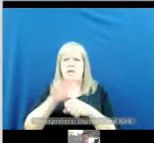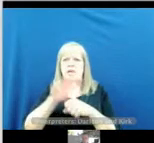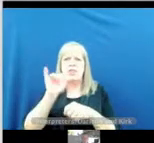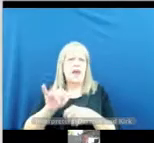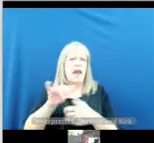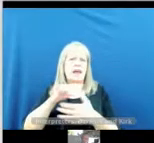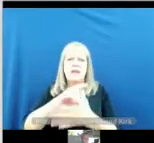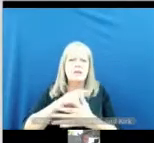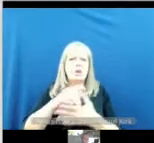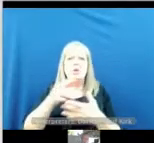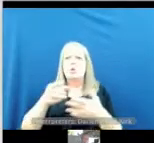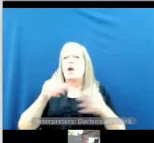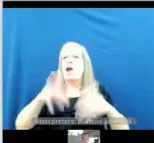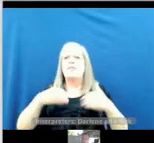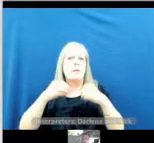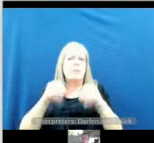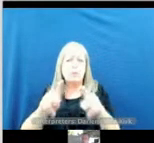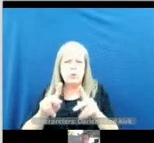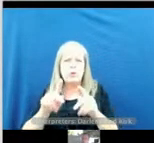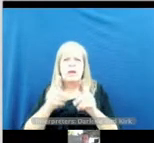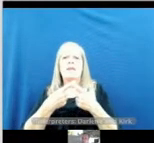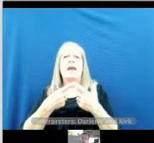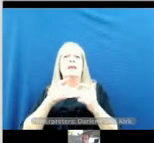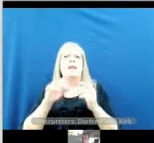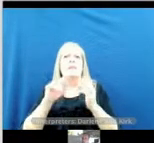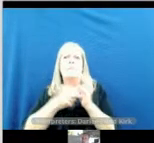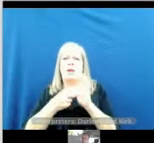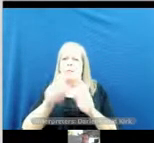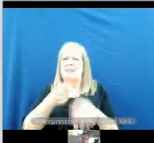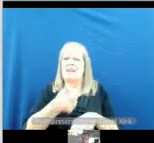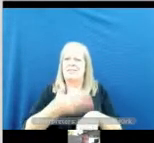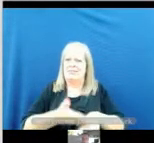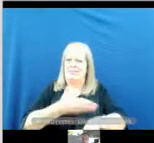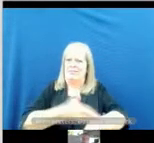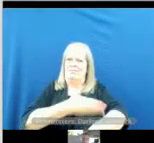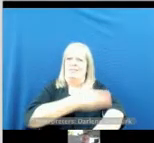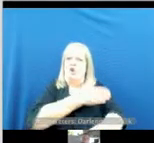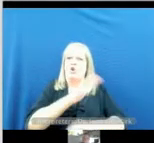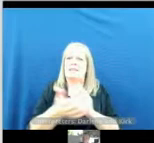can you kind of beef up your own skills? Well, let's share some of those ideas here.